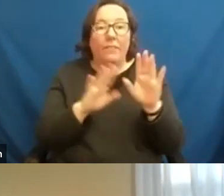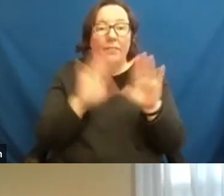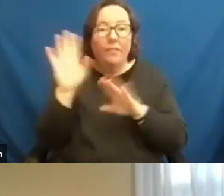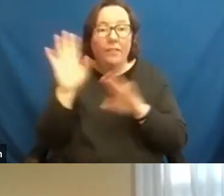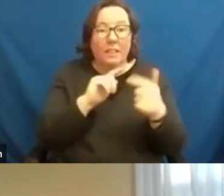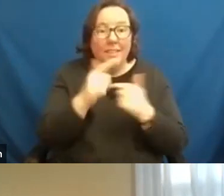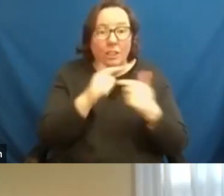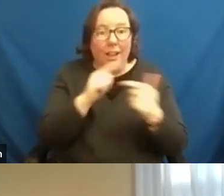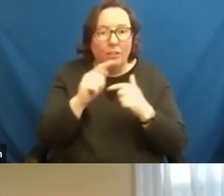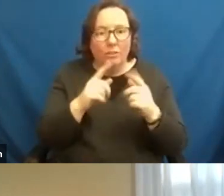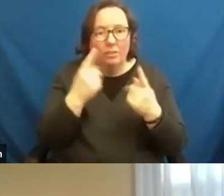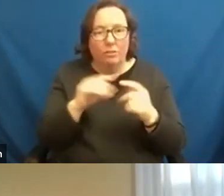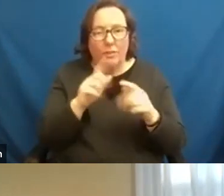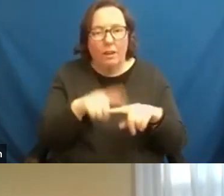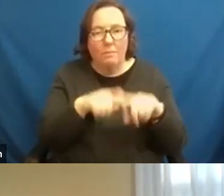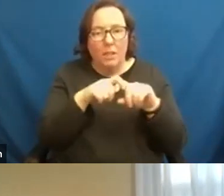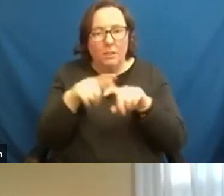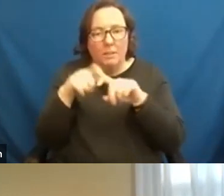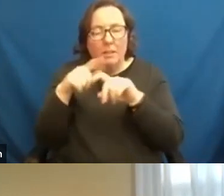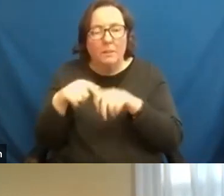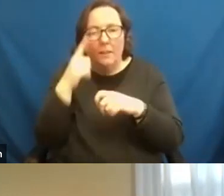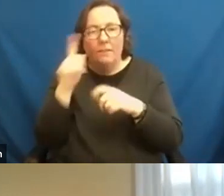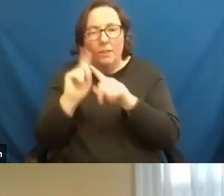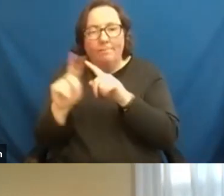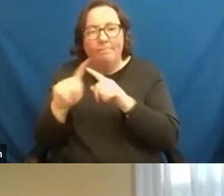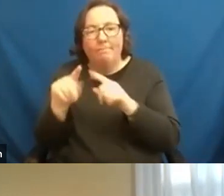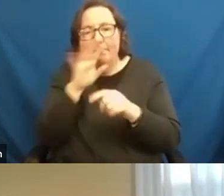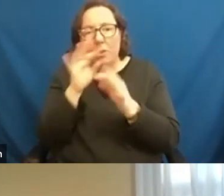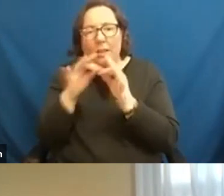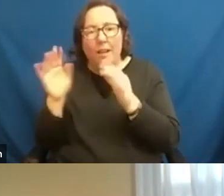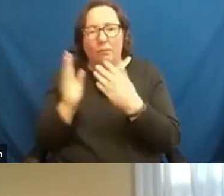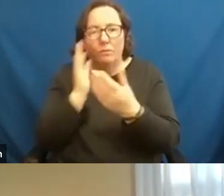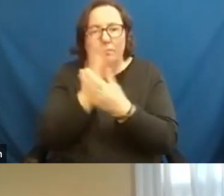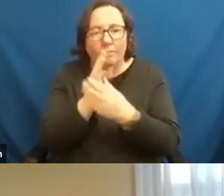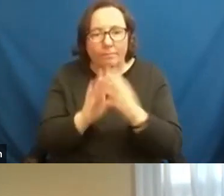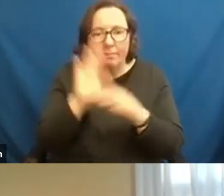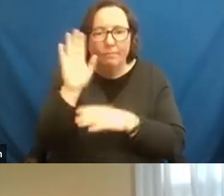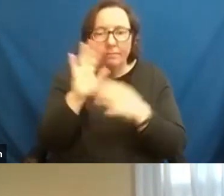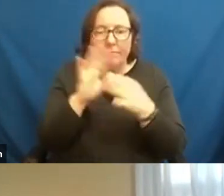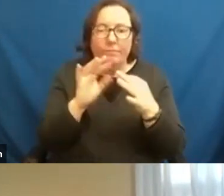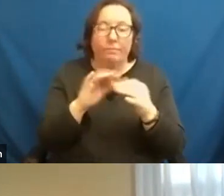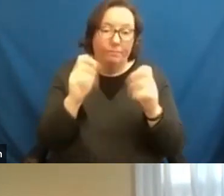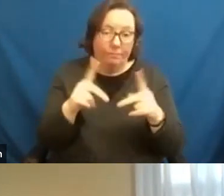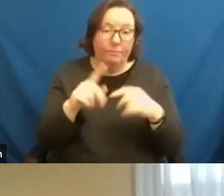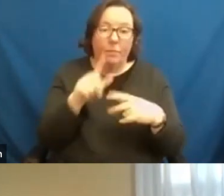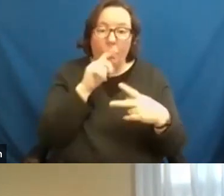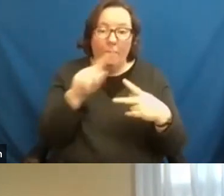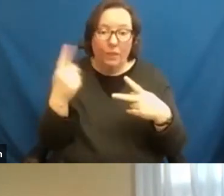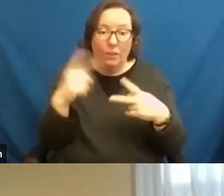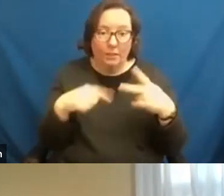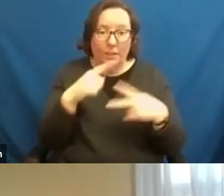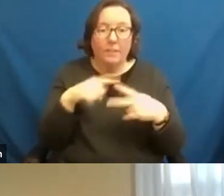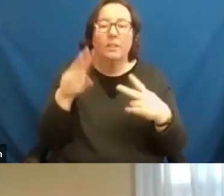My apologies. I don't know which of you will start. Richard, Michelle, it's